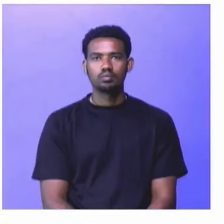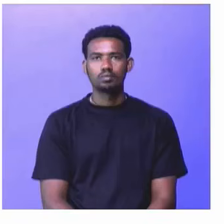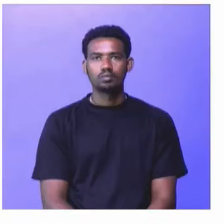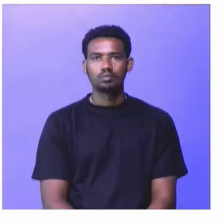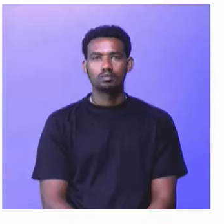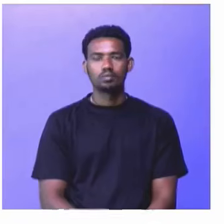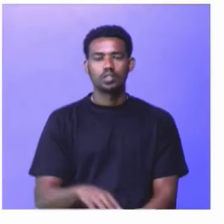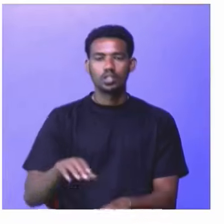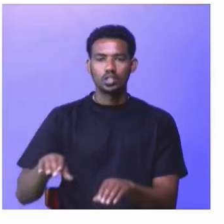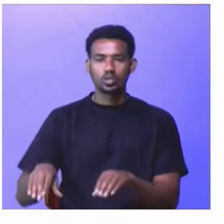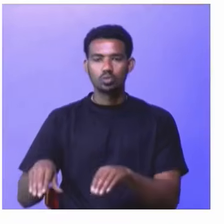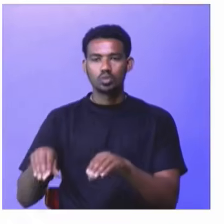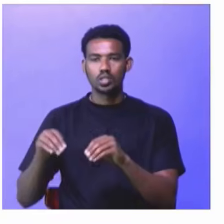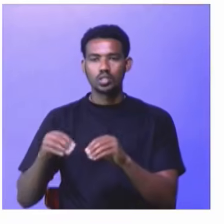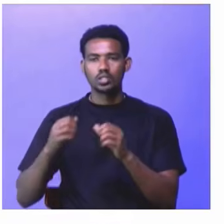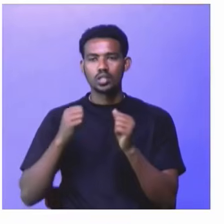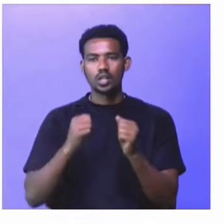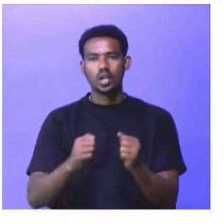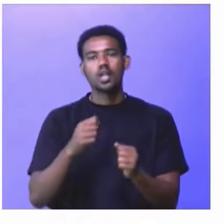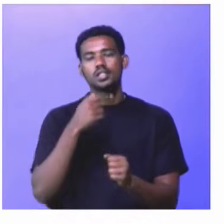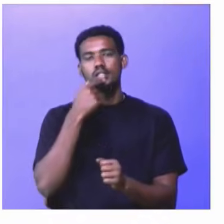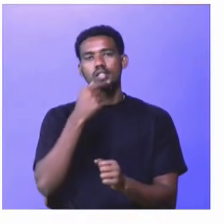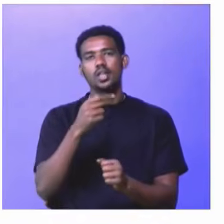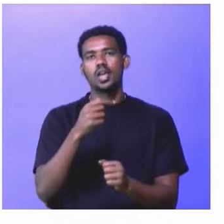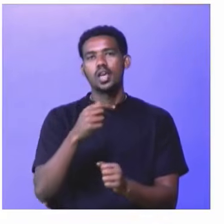Can say, hello.